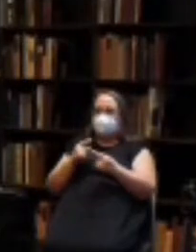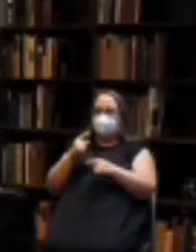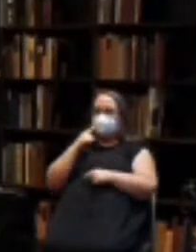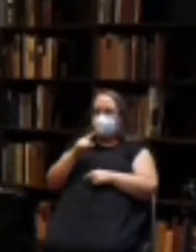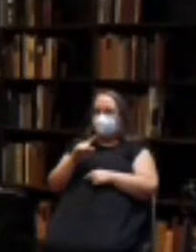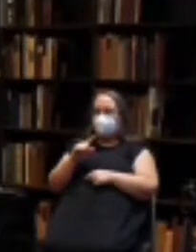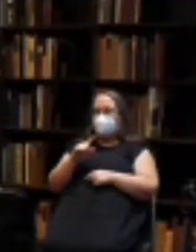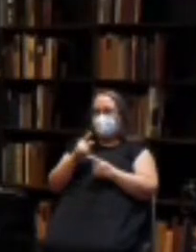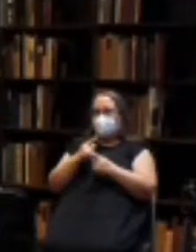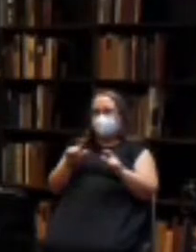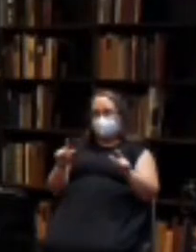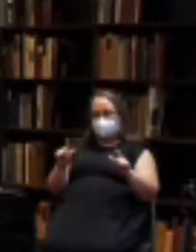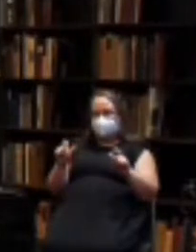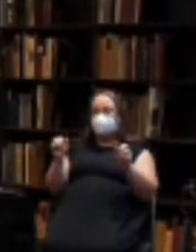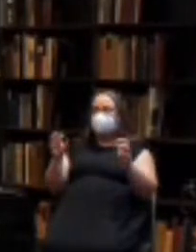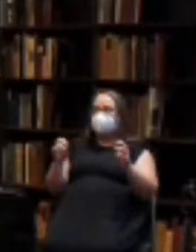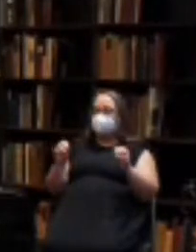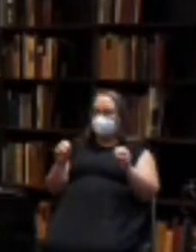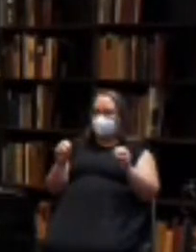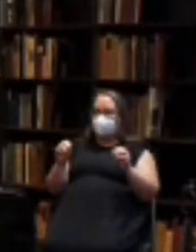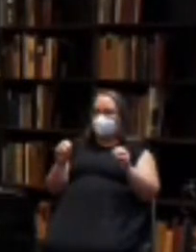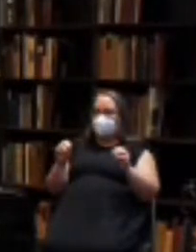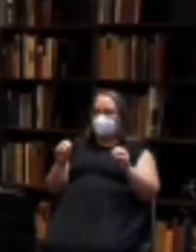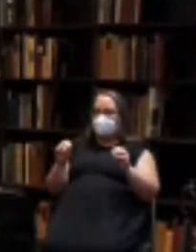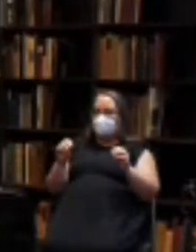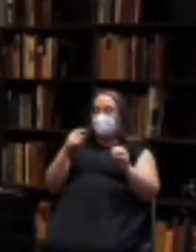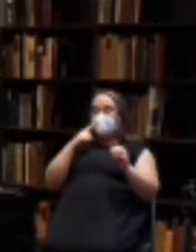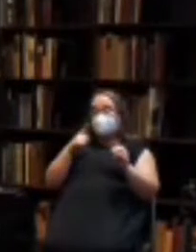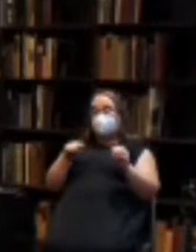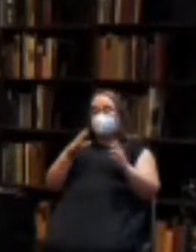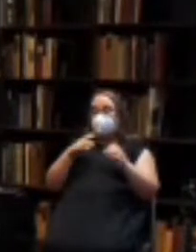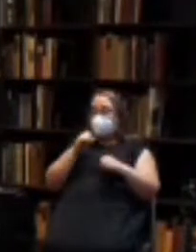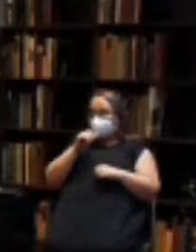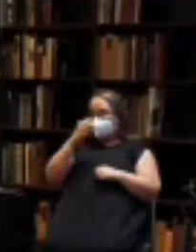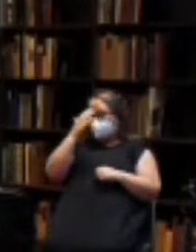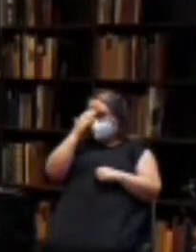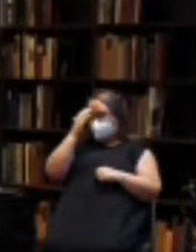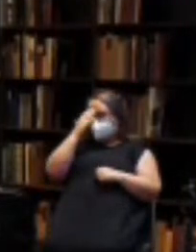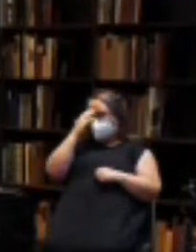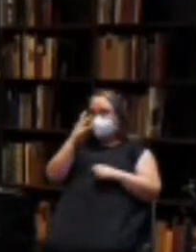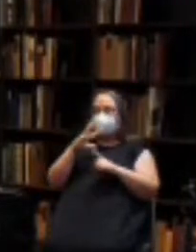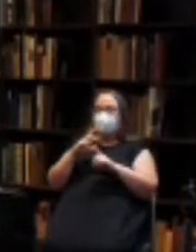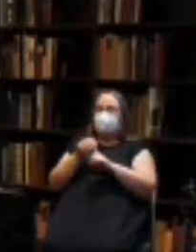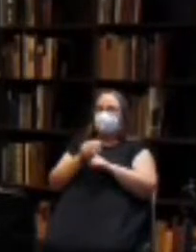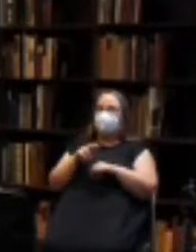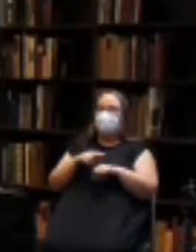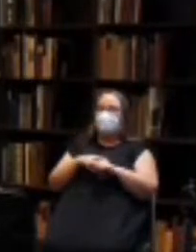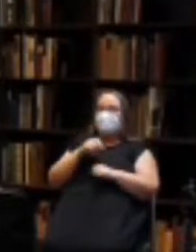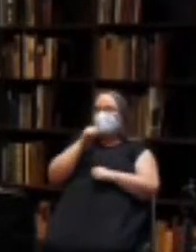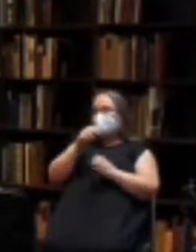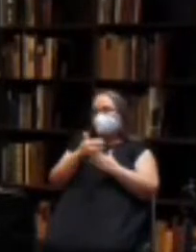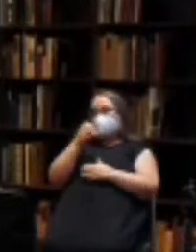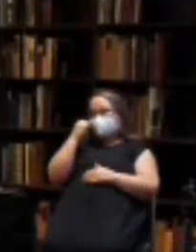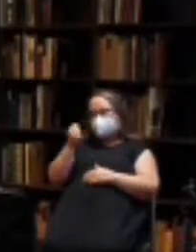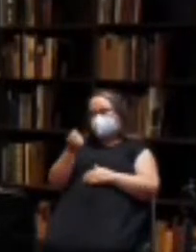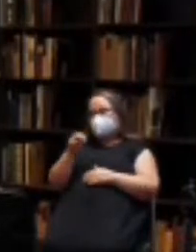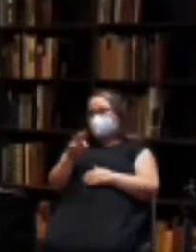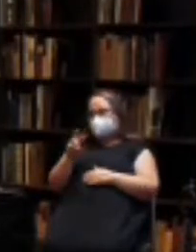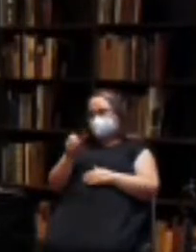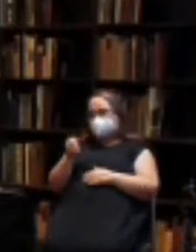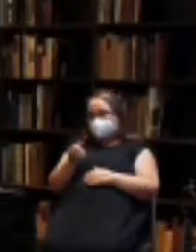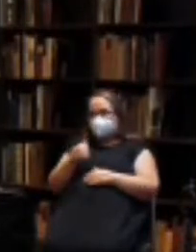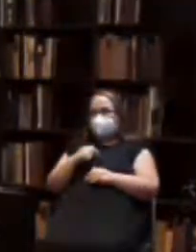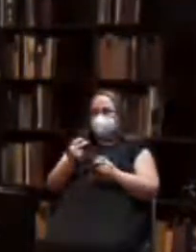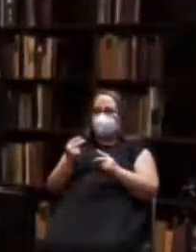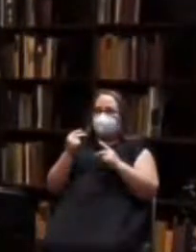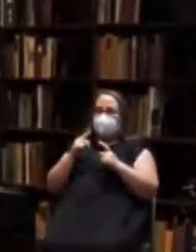for liberation, right? So for those of you who may not be familiar, cultural nationalism was not a new idea in the 1960s. We